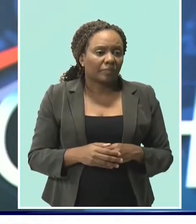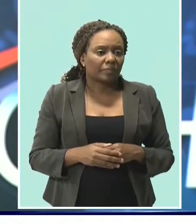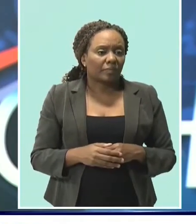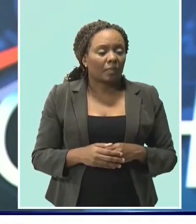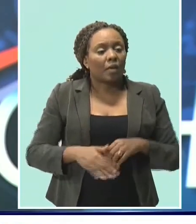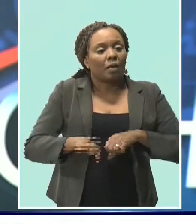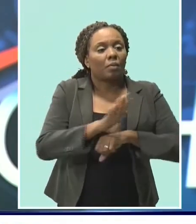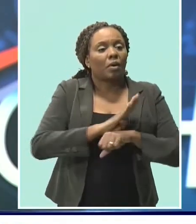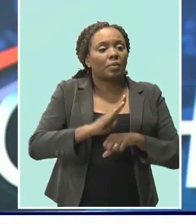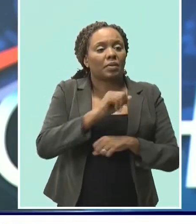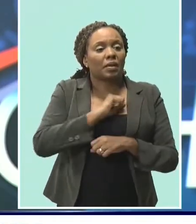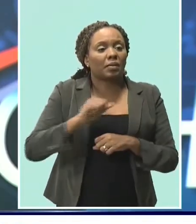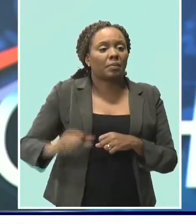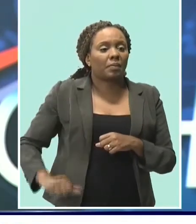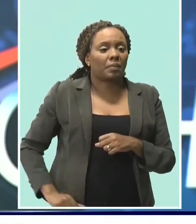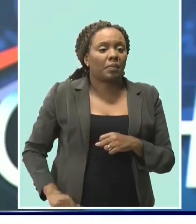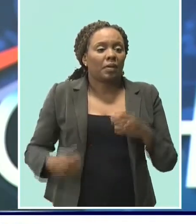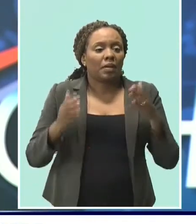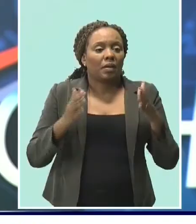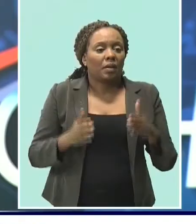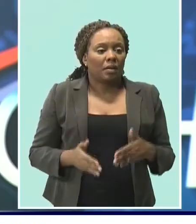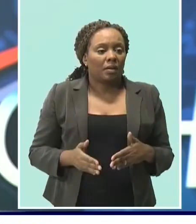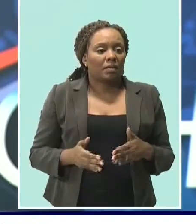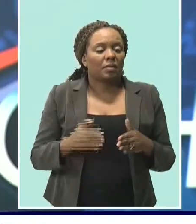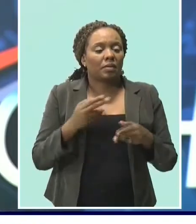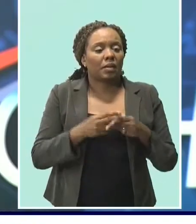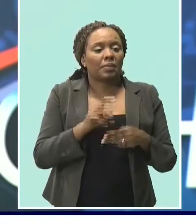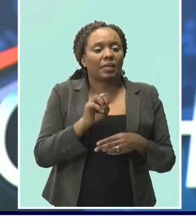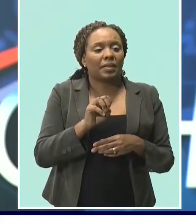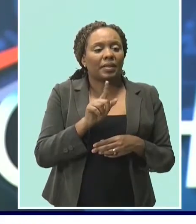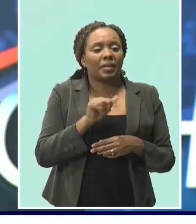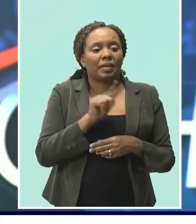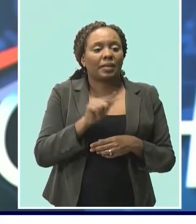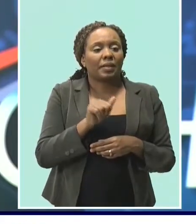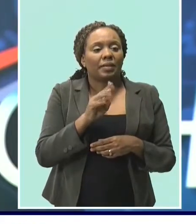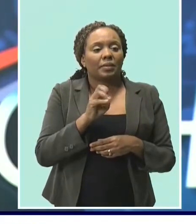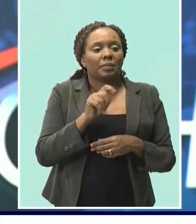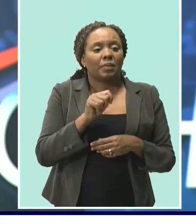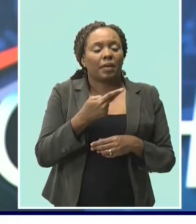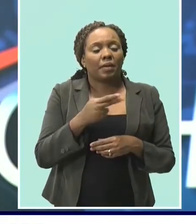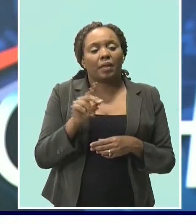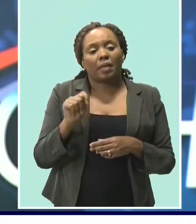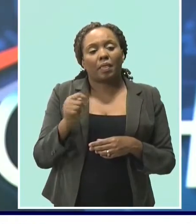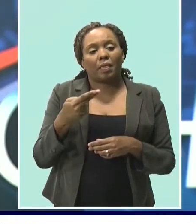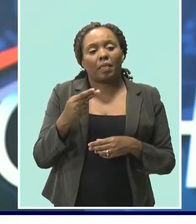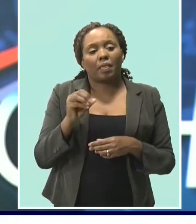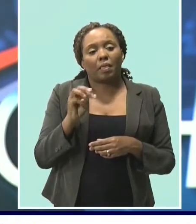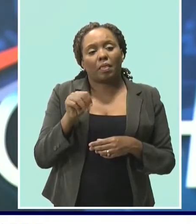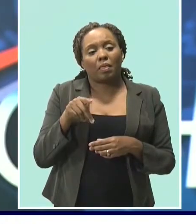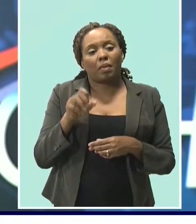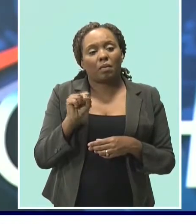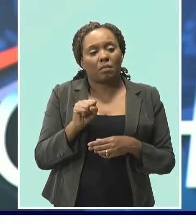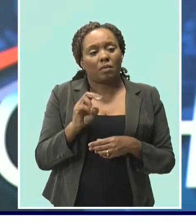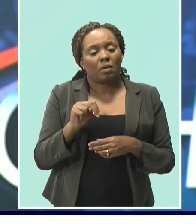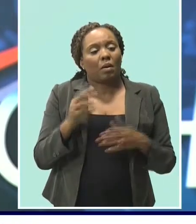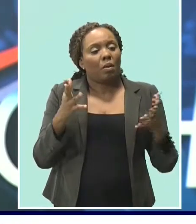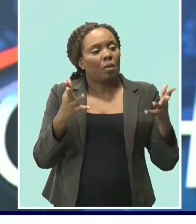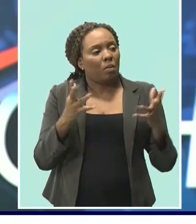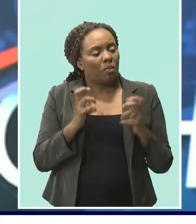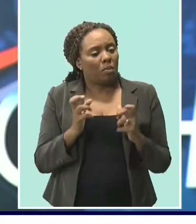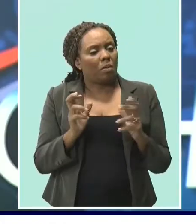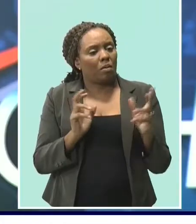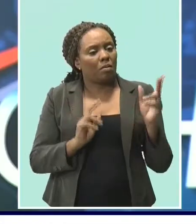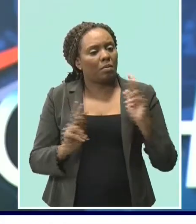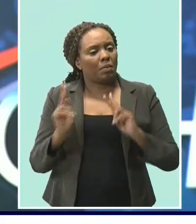the United Nations, Elizabeth Thompson, wants to see an end to stigma and discrimination towards COVID-19